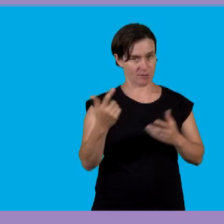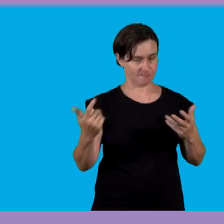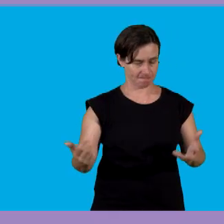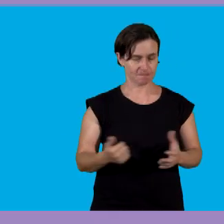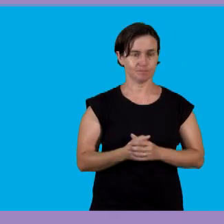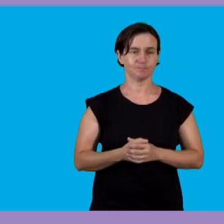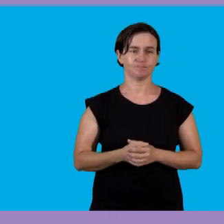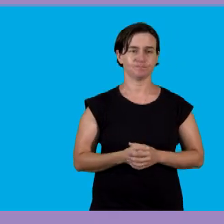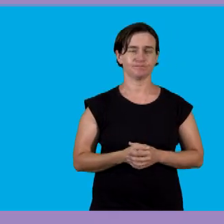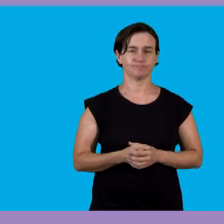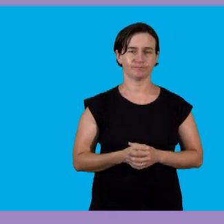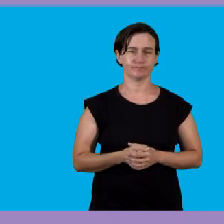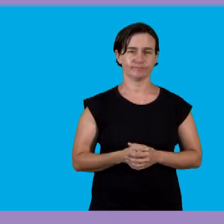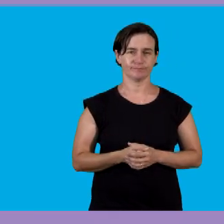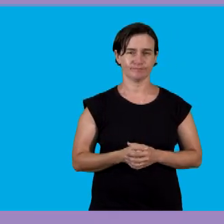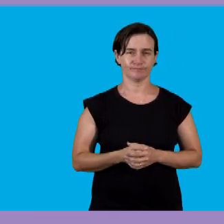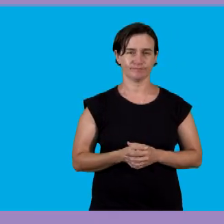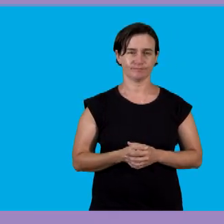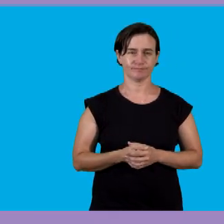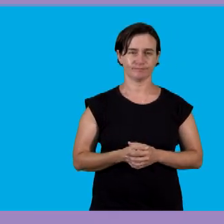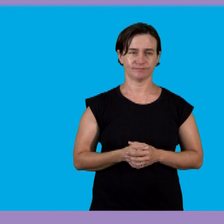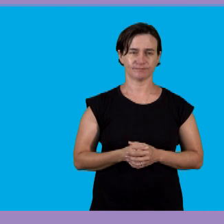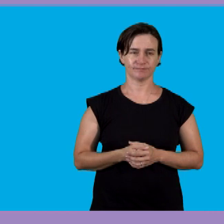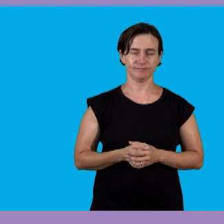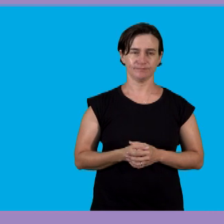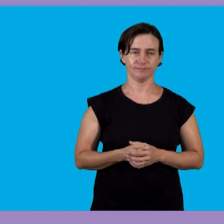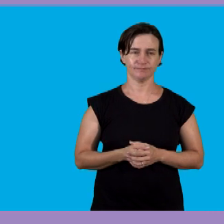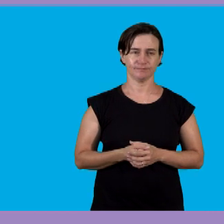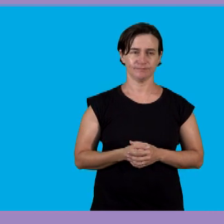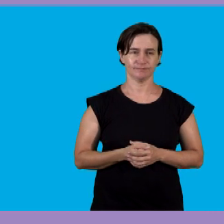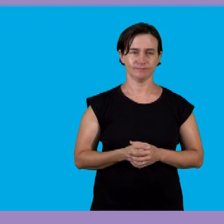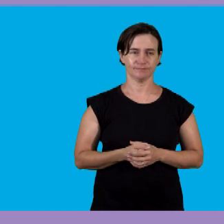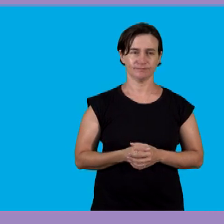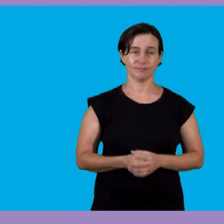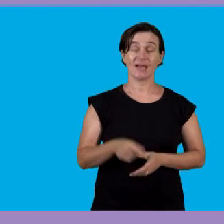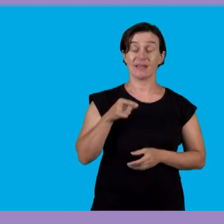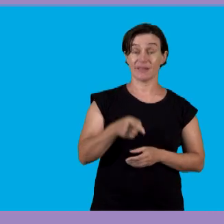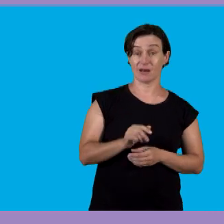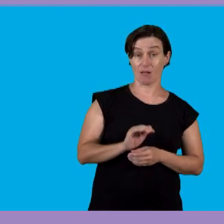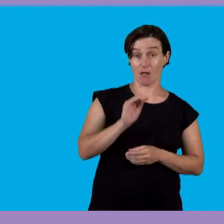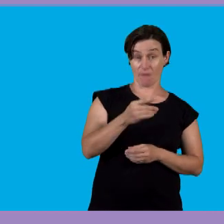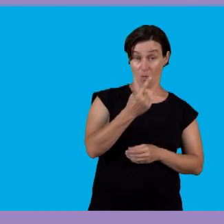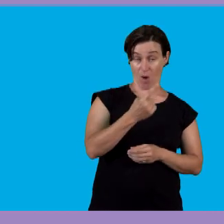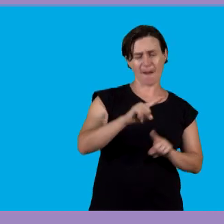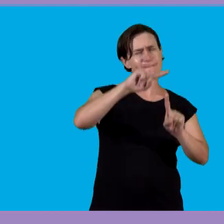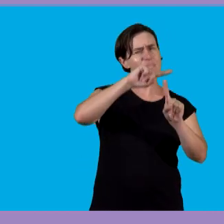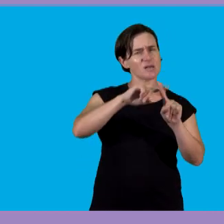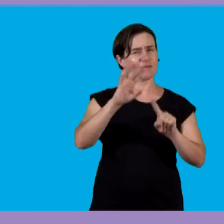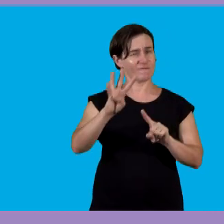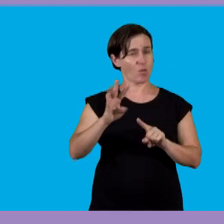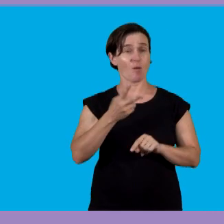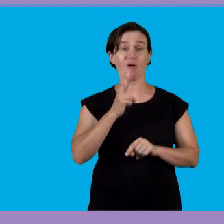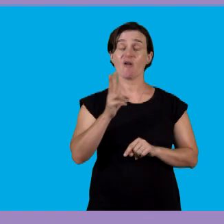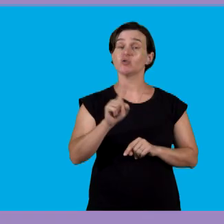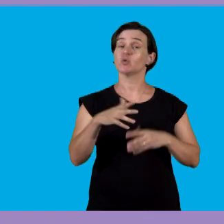know that 3 divided by 3, that is going to give us a 1. We are going to go further and add that 4.